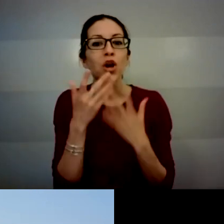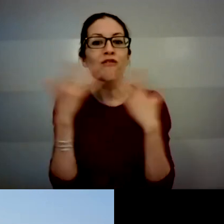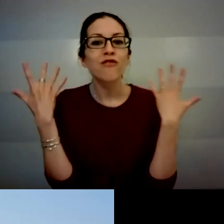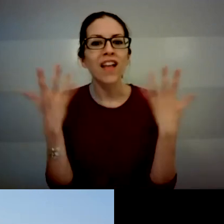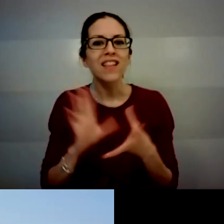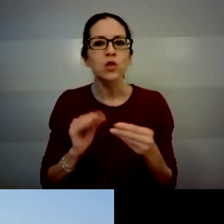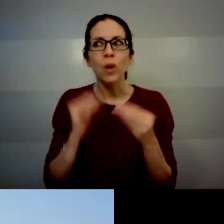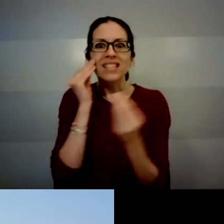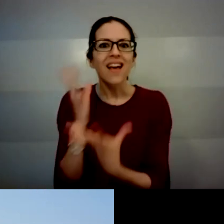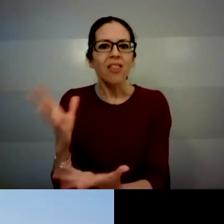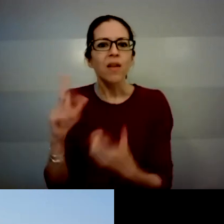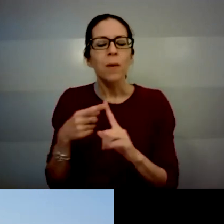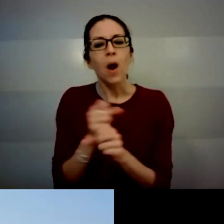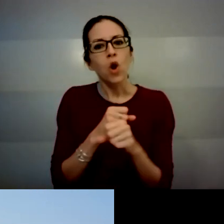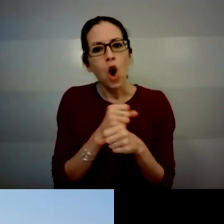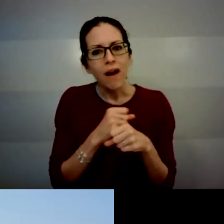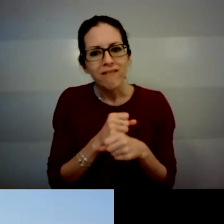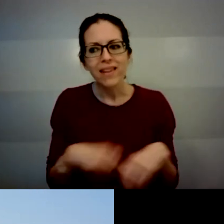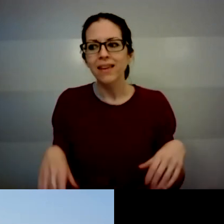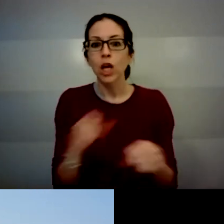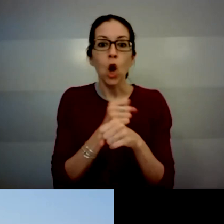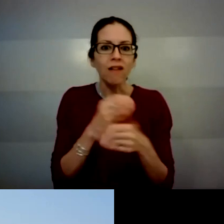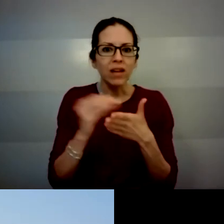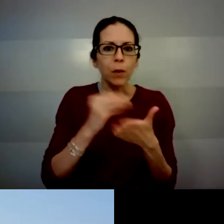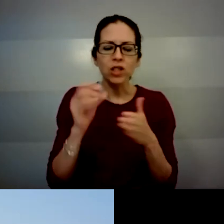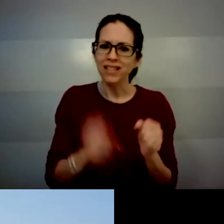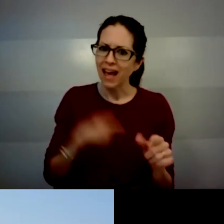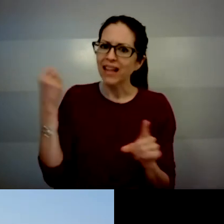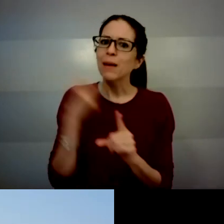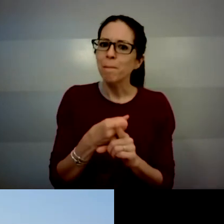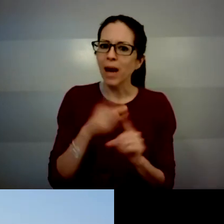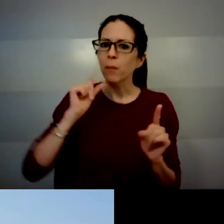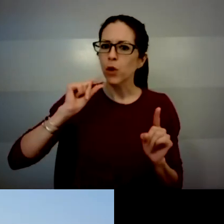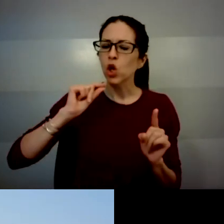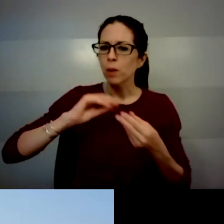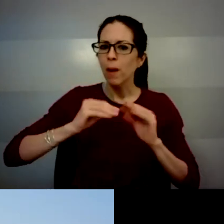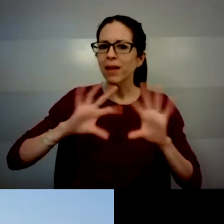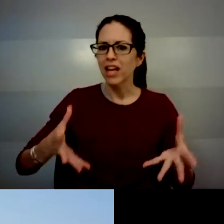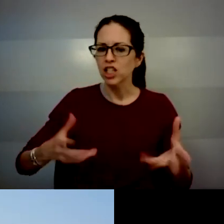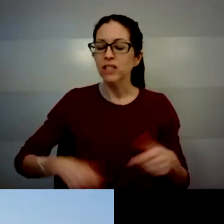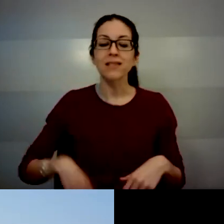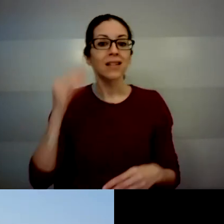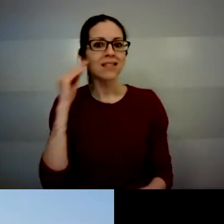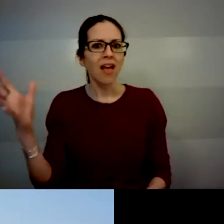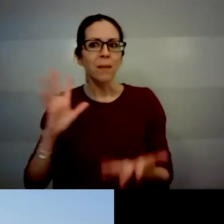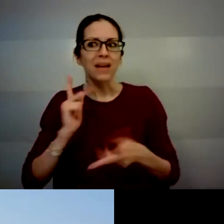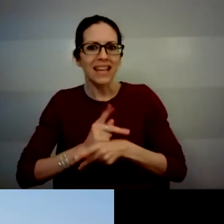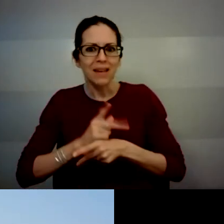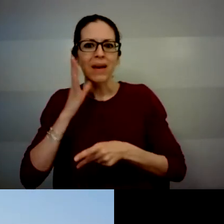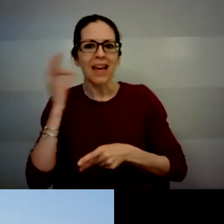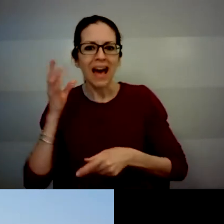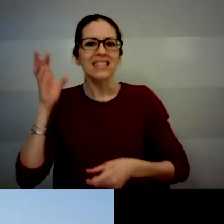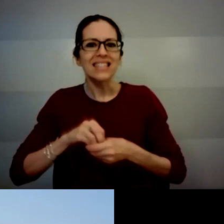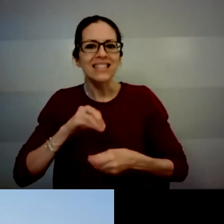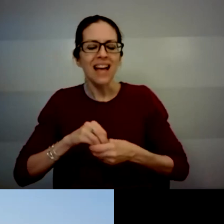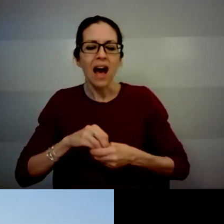coffee can and their coffee purchases can impact bird populations. Tell them about how keeping their cats inside can protect birds